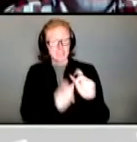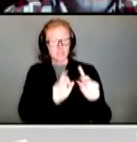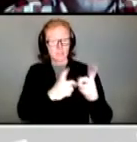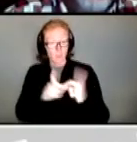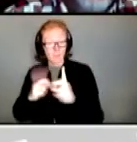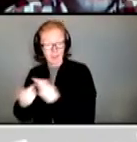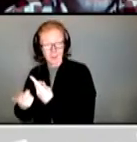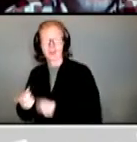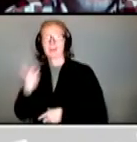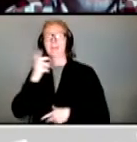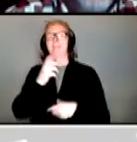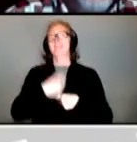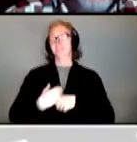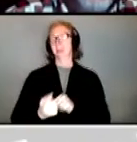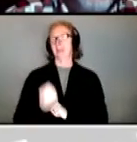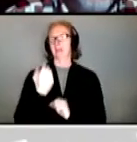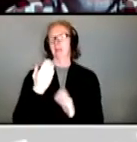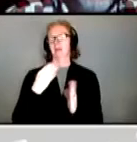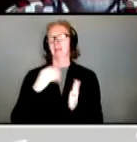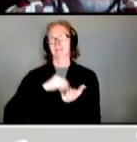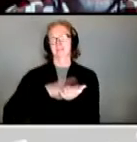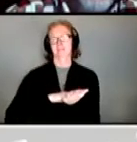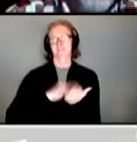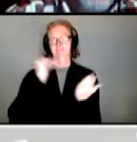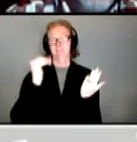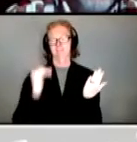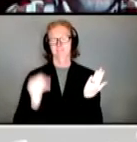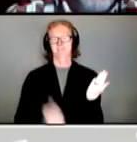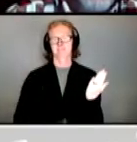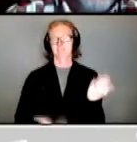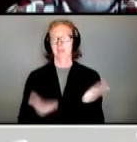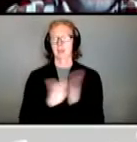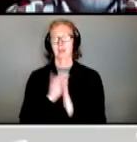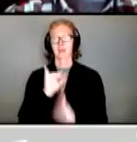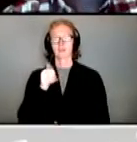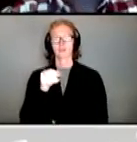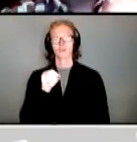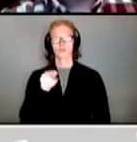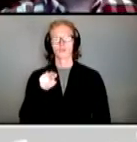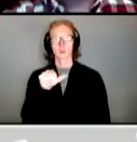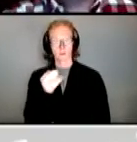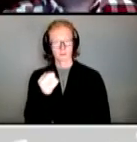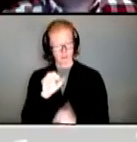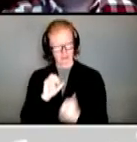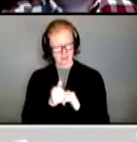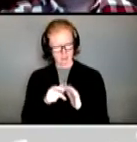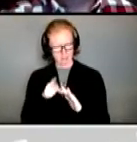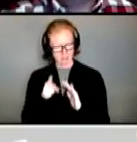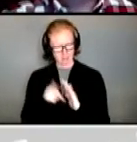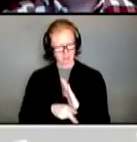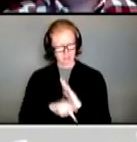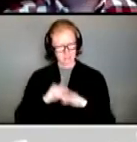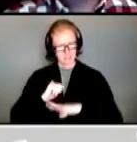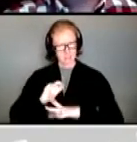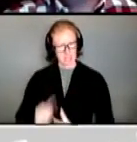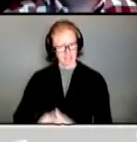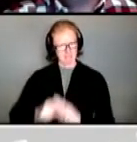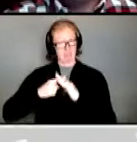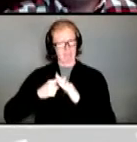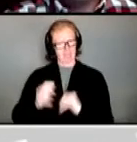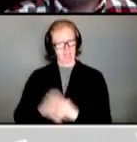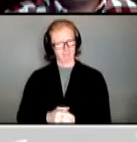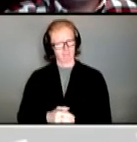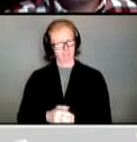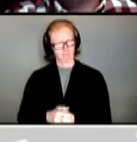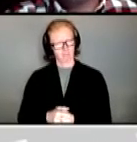maybe create one. I just asked Jonas about, you know, like how are policies implemented,